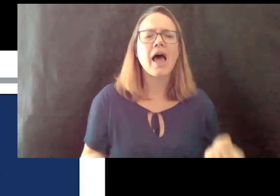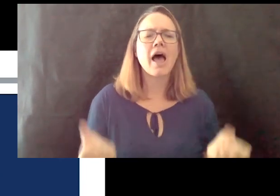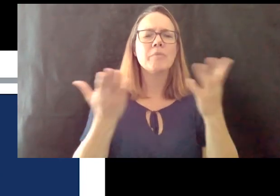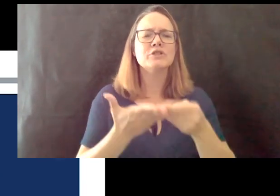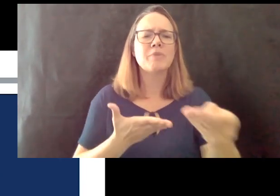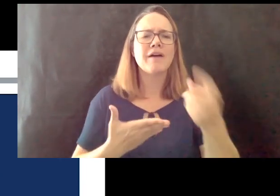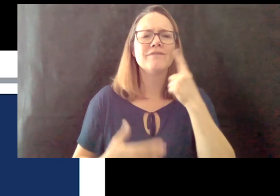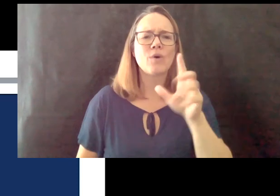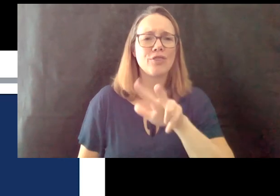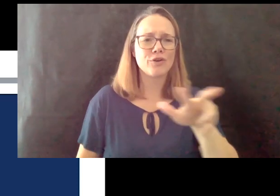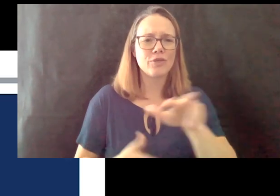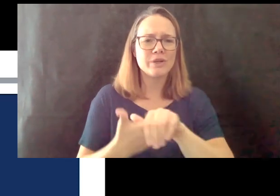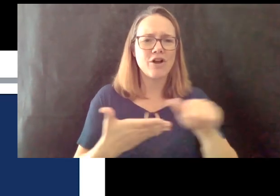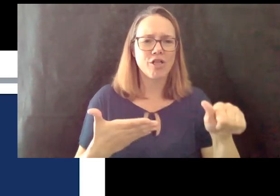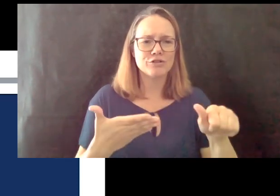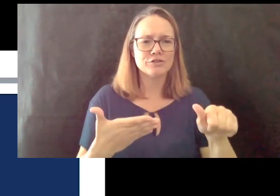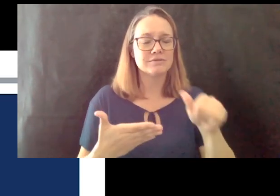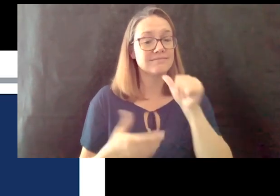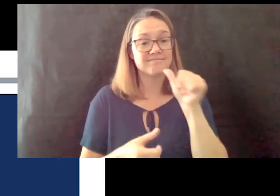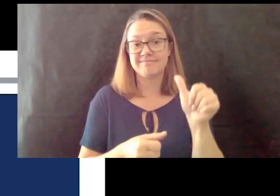$33?